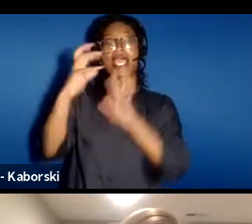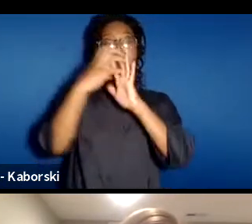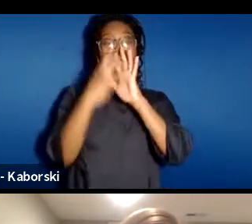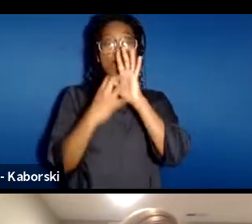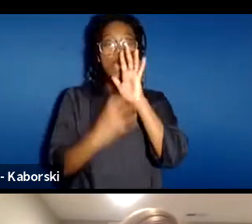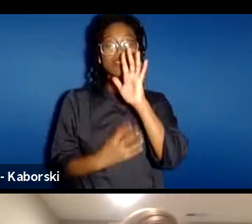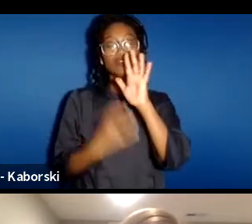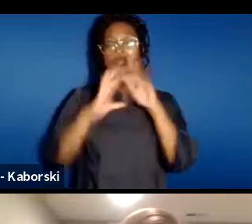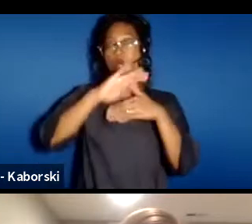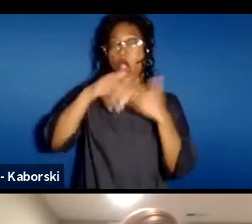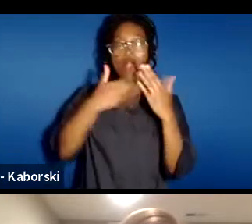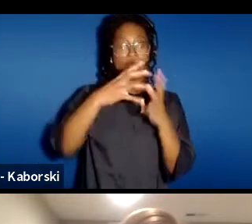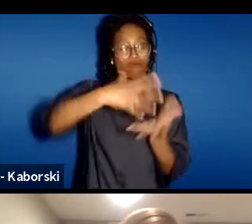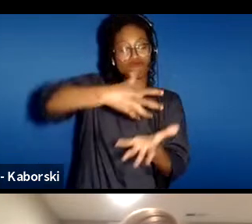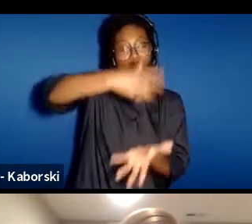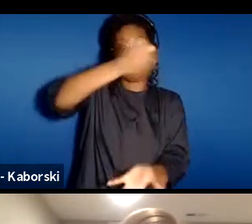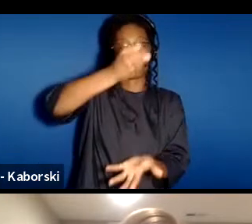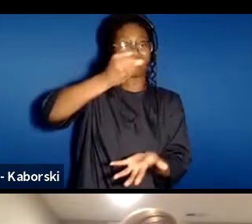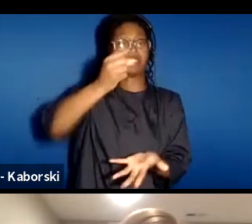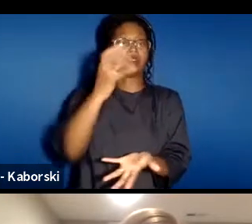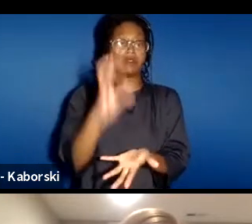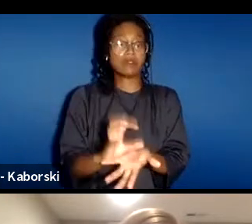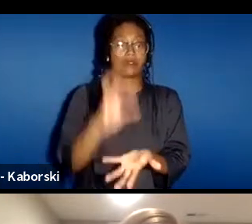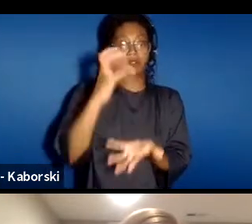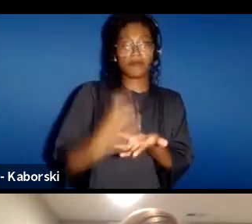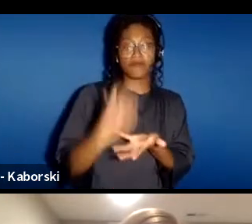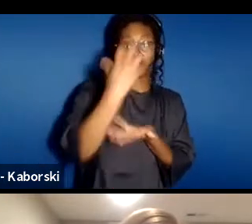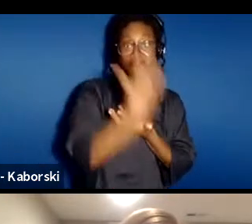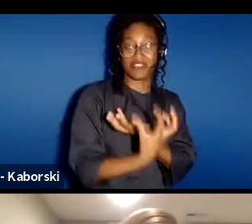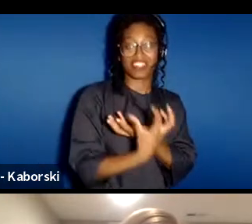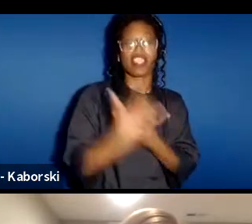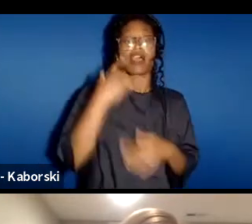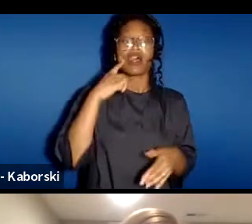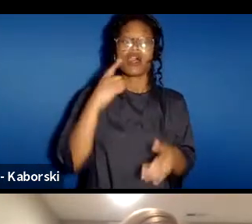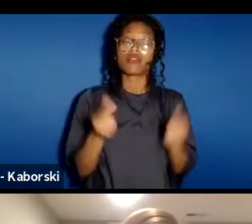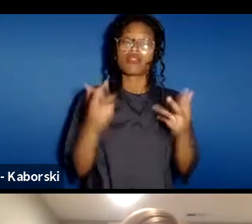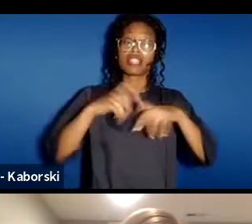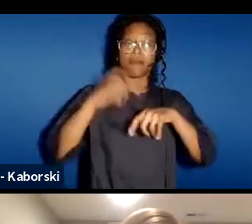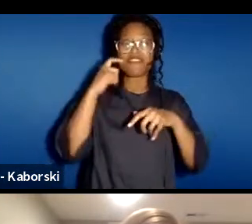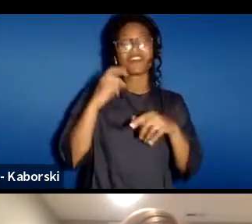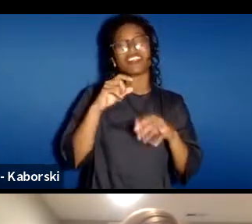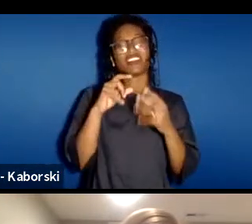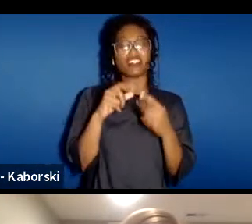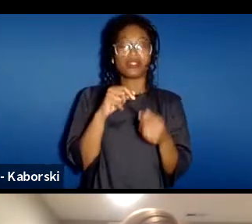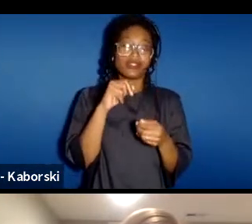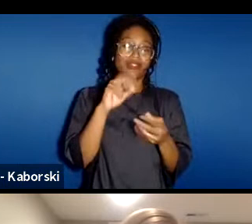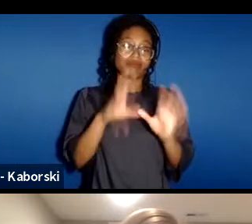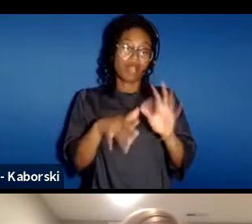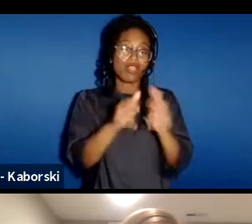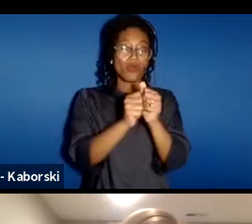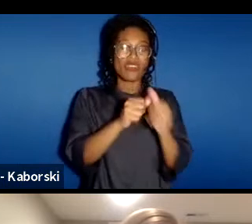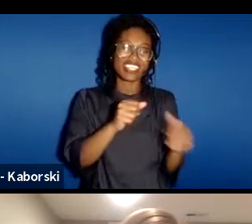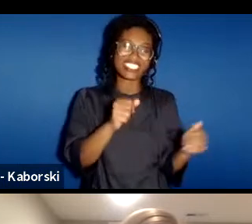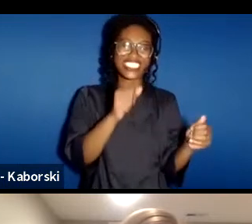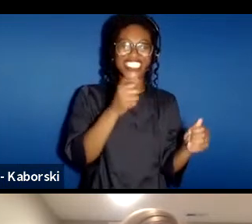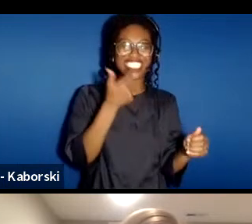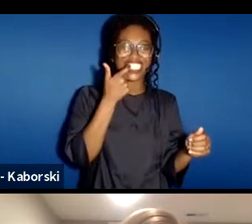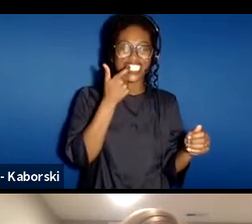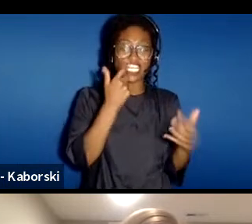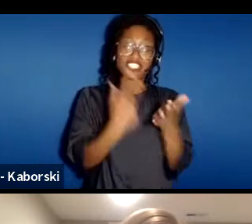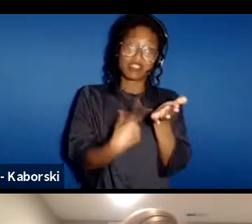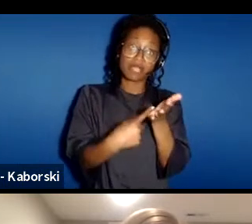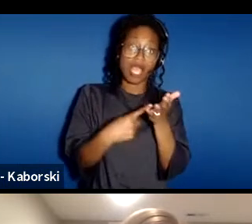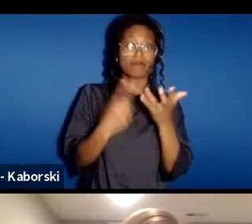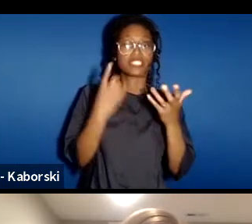which came out wonderfully as we were doing this. And, you know, lots of times when you're dealing with glass, things as far as emboss and debosses can get washed